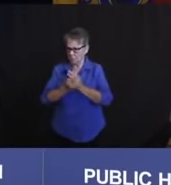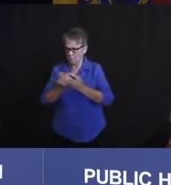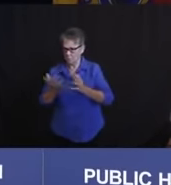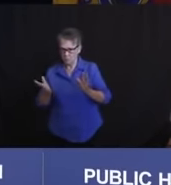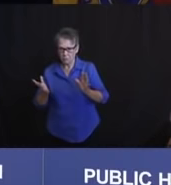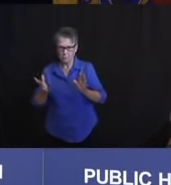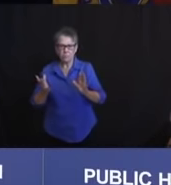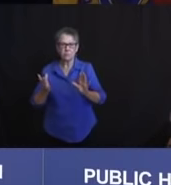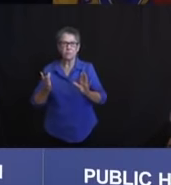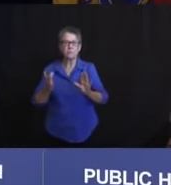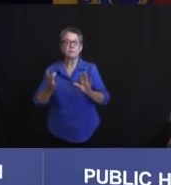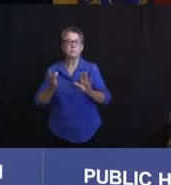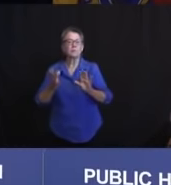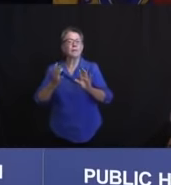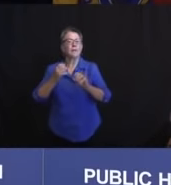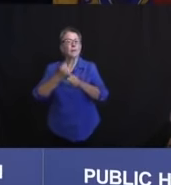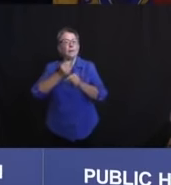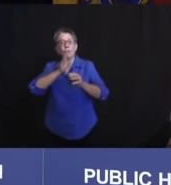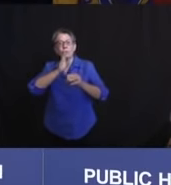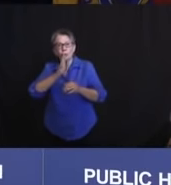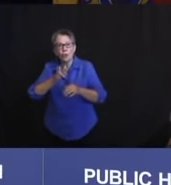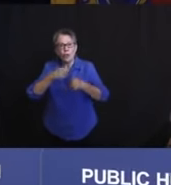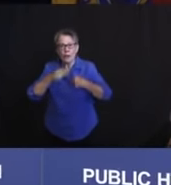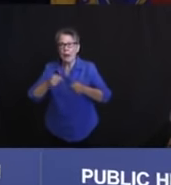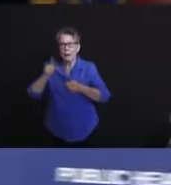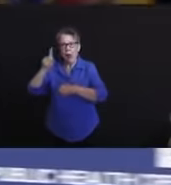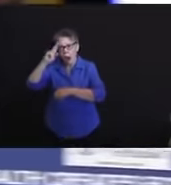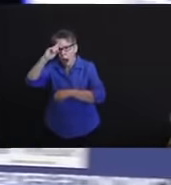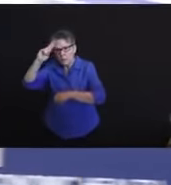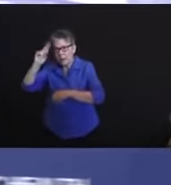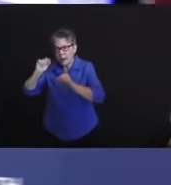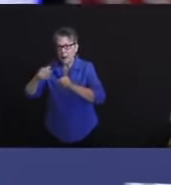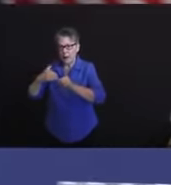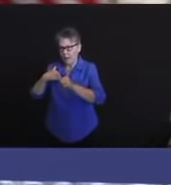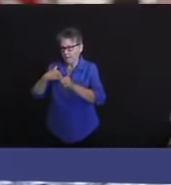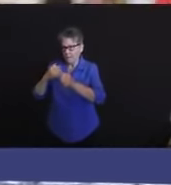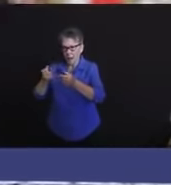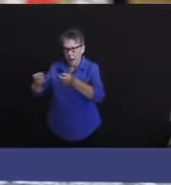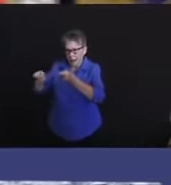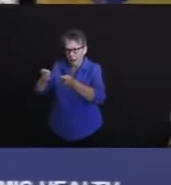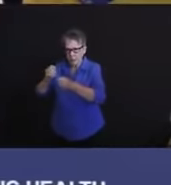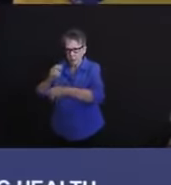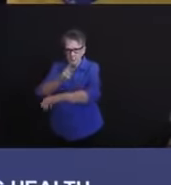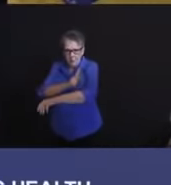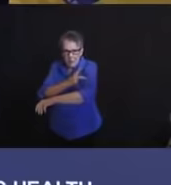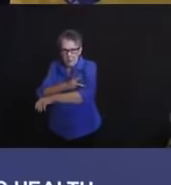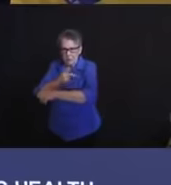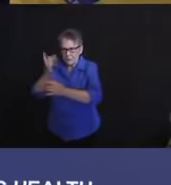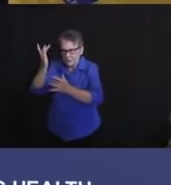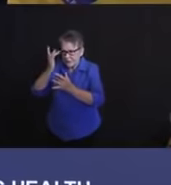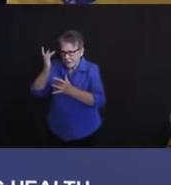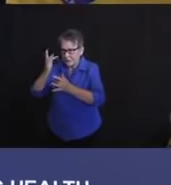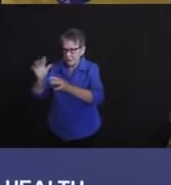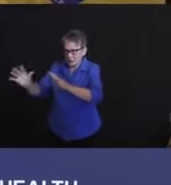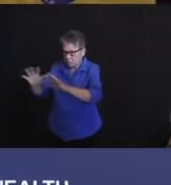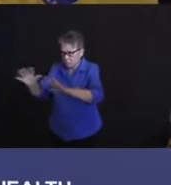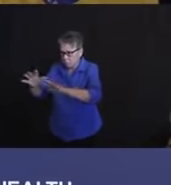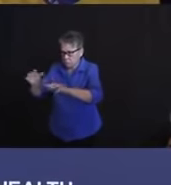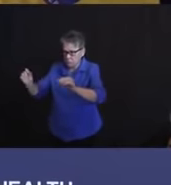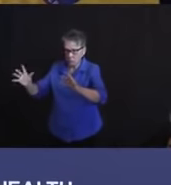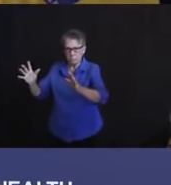now. Just to remember to reinforce it. Yeah, I think that was really well said, Tina.